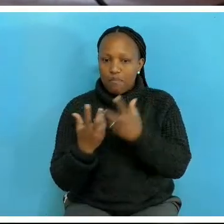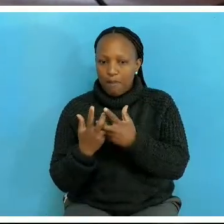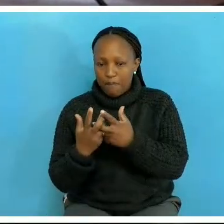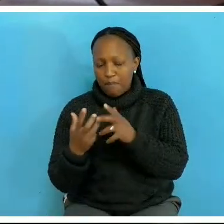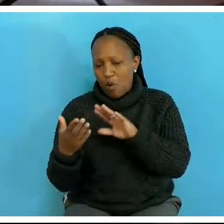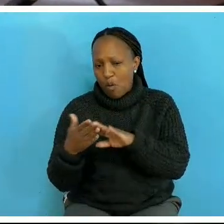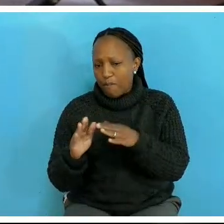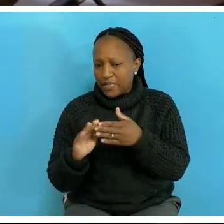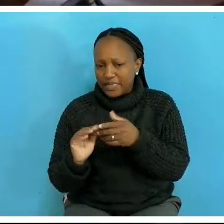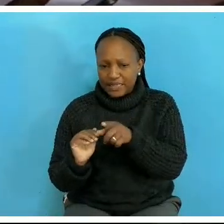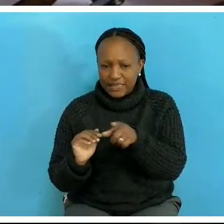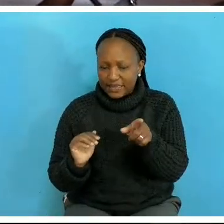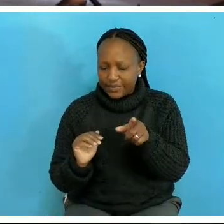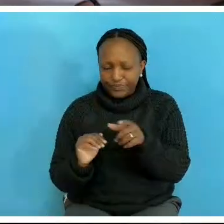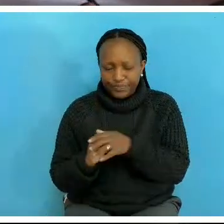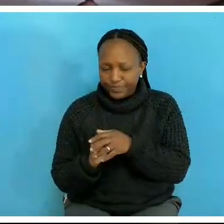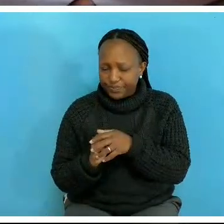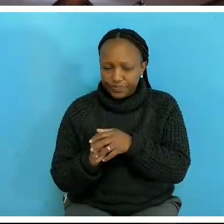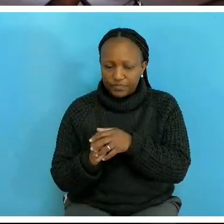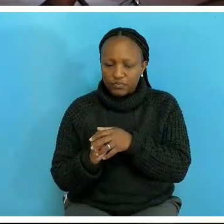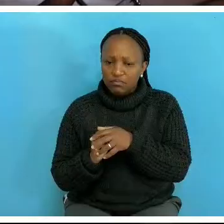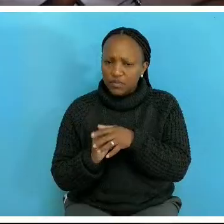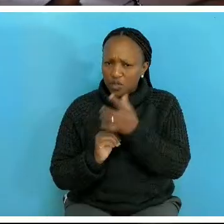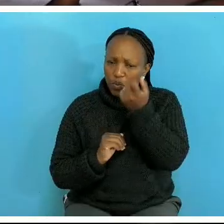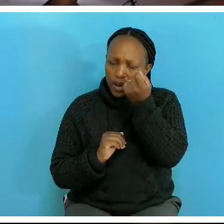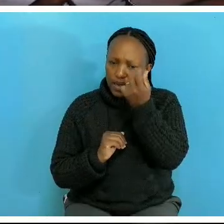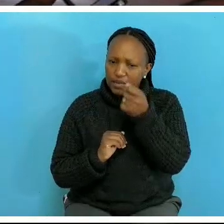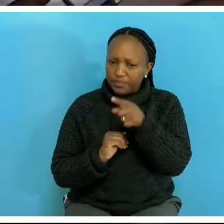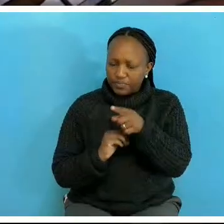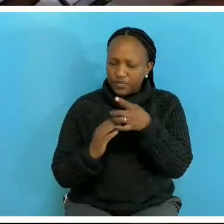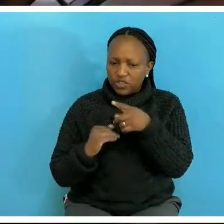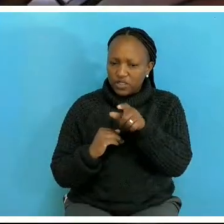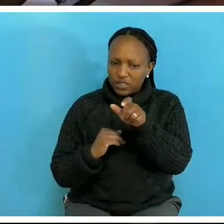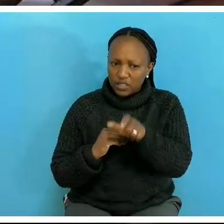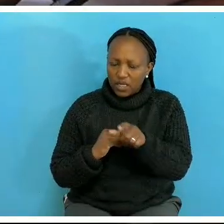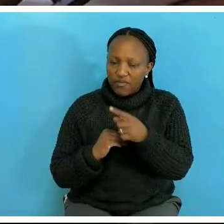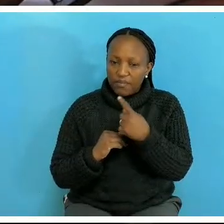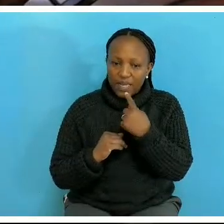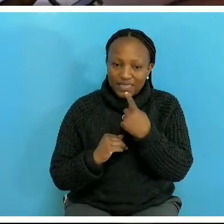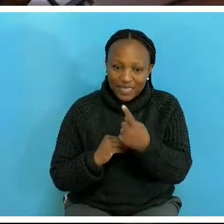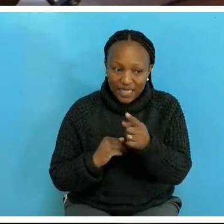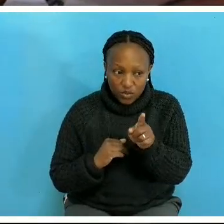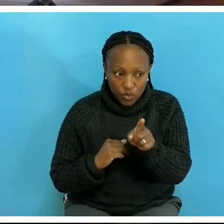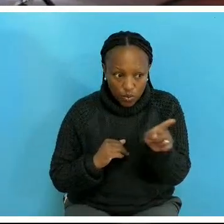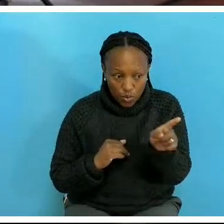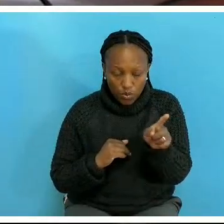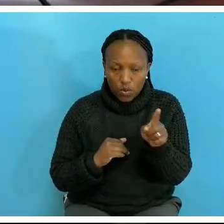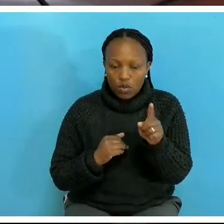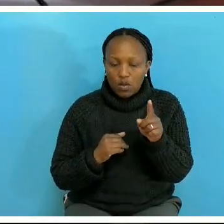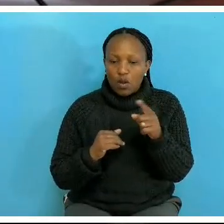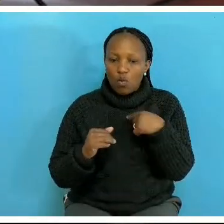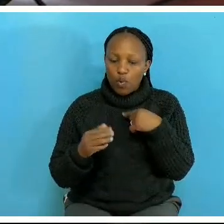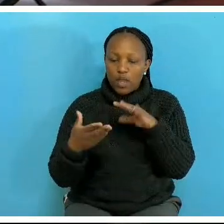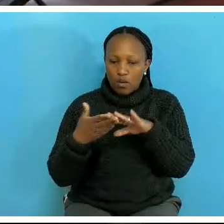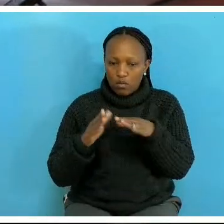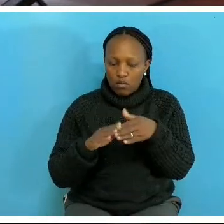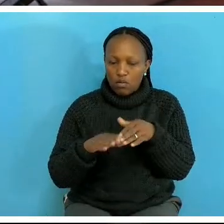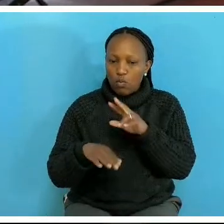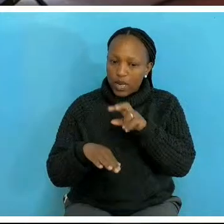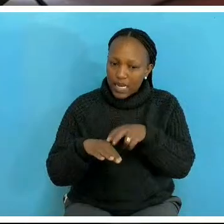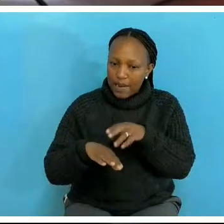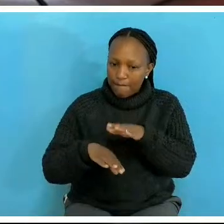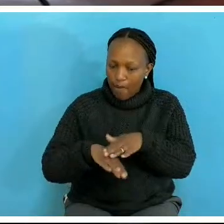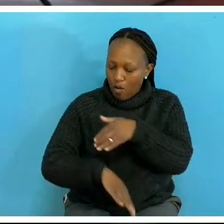Chair, you would understand where I'm coming from if I say to you, Chair, that we as the communities, we need more empowerment and